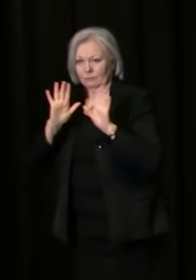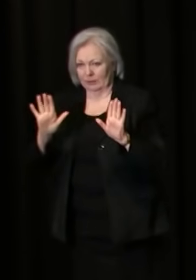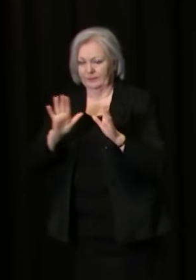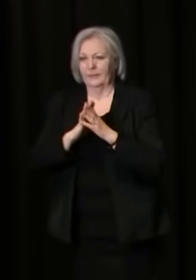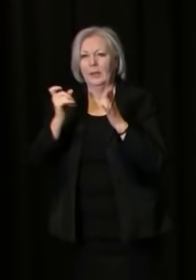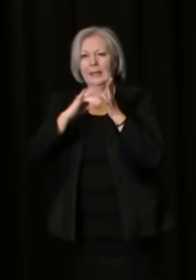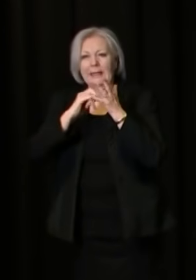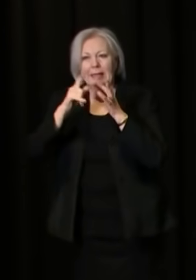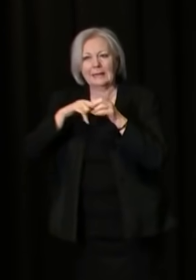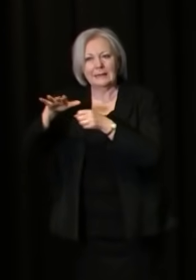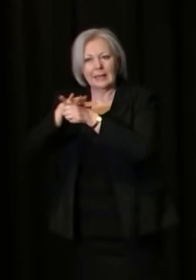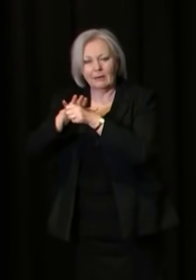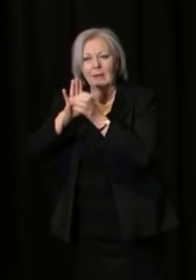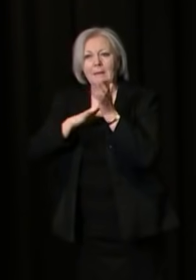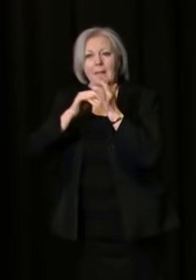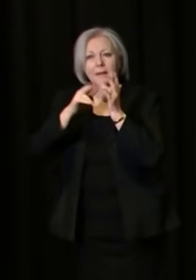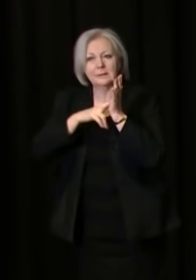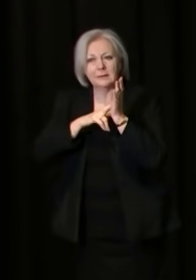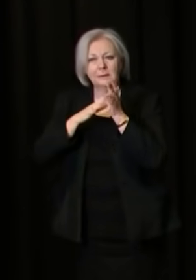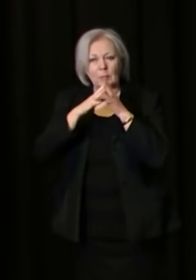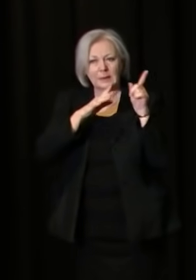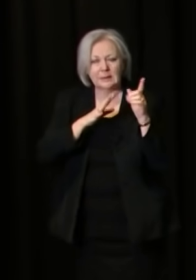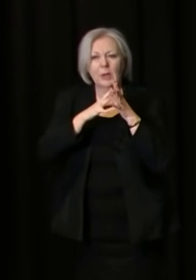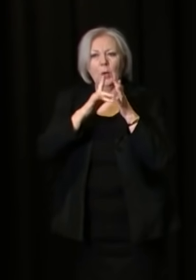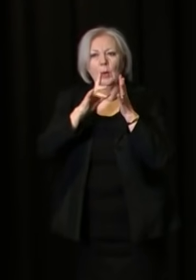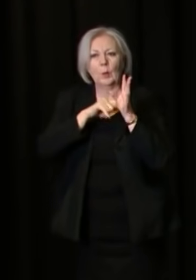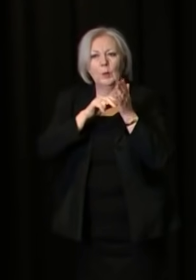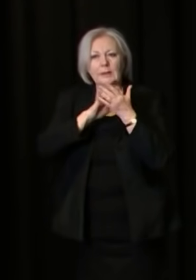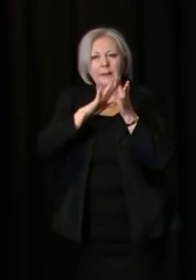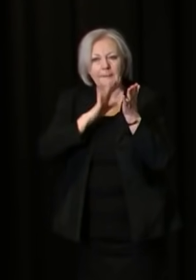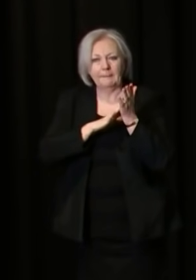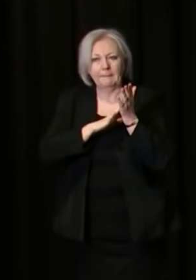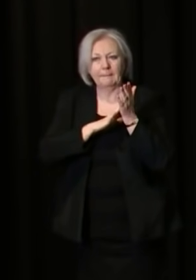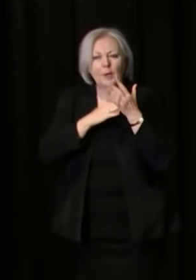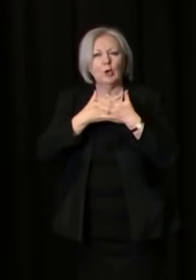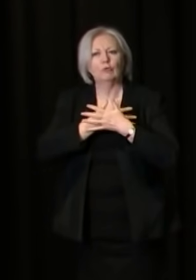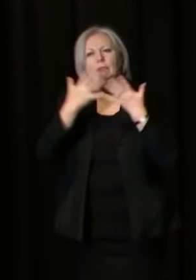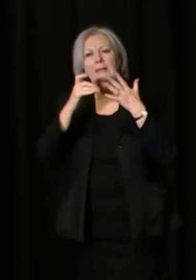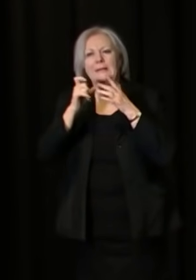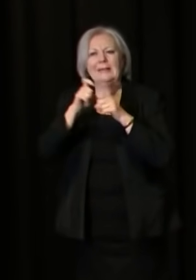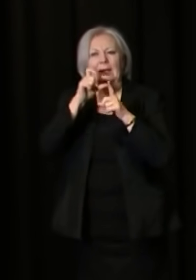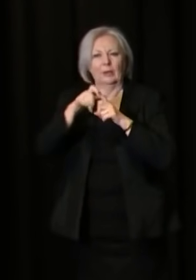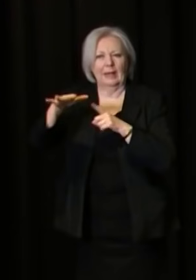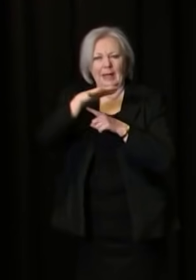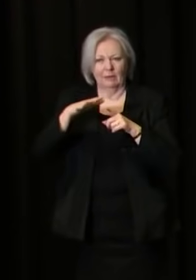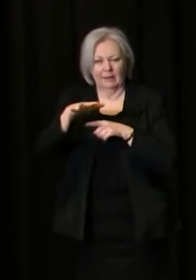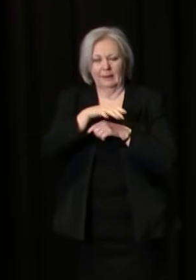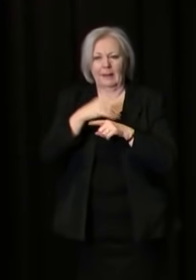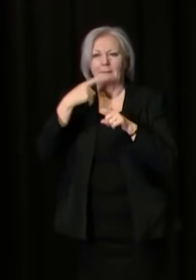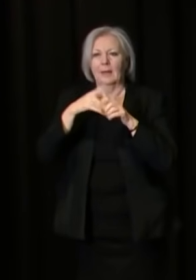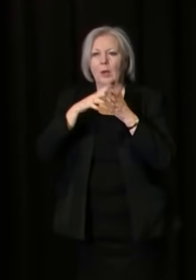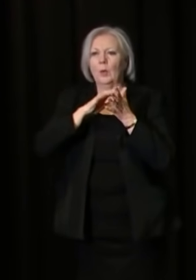including Casey, Melton, Wyndham, Greater Dandenong, Whittlesea and